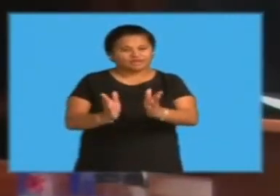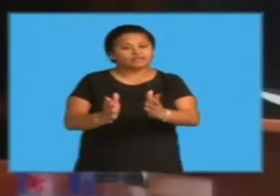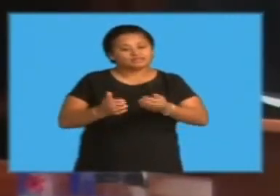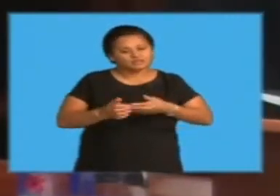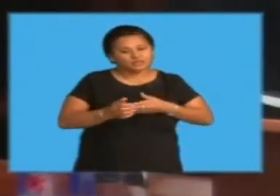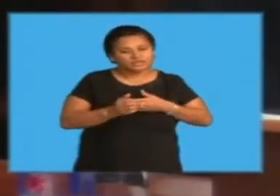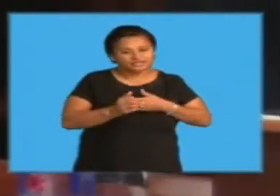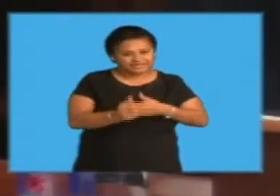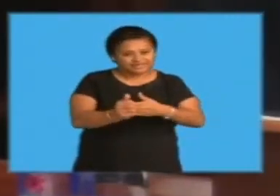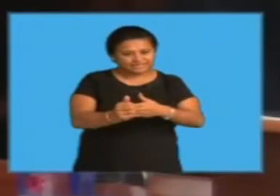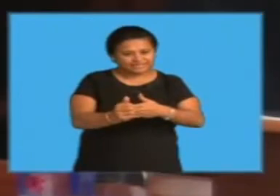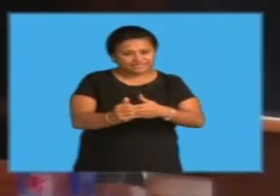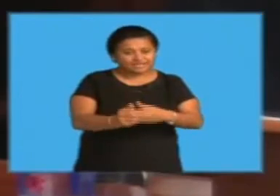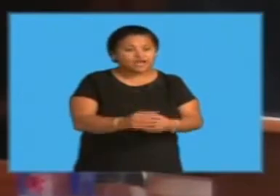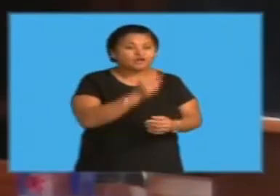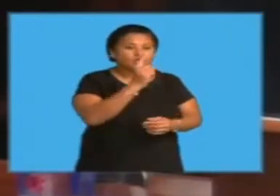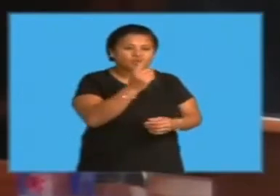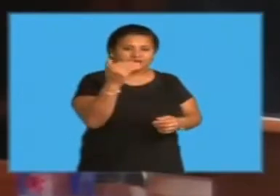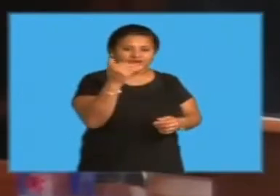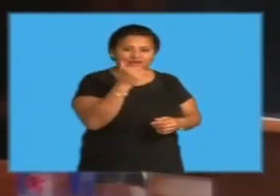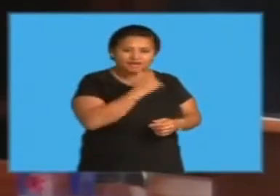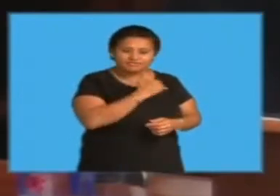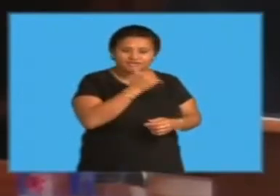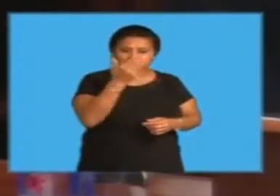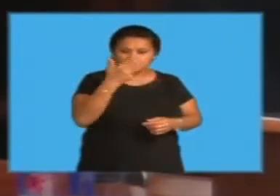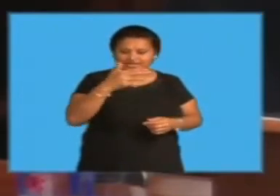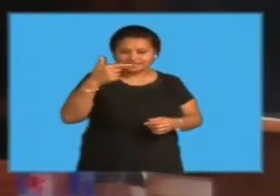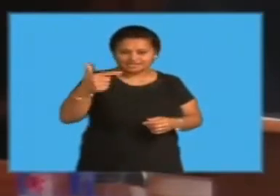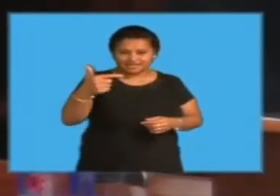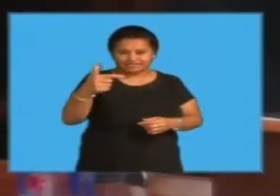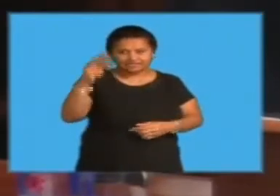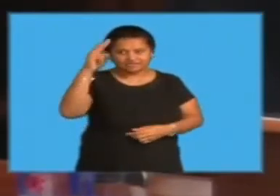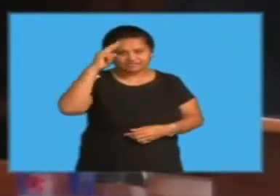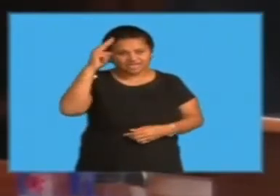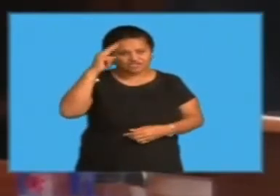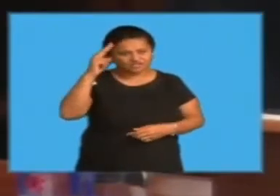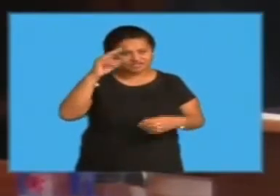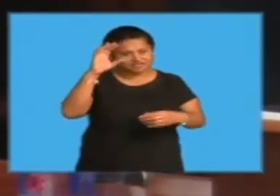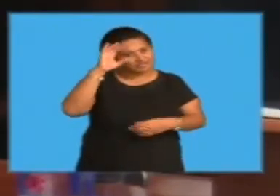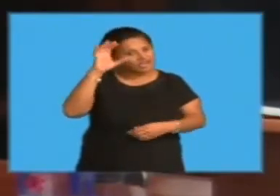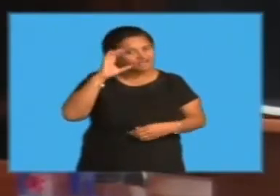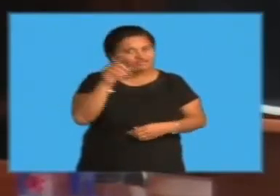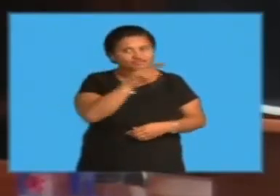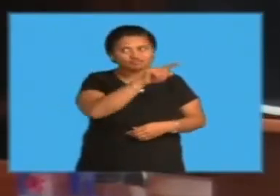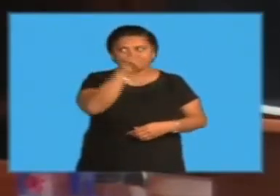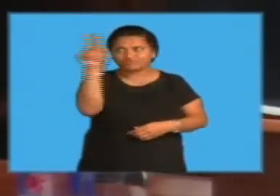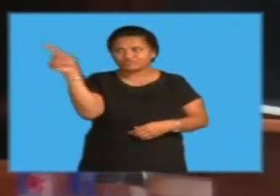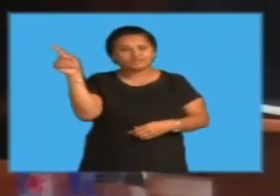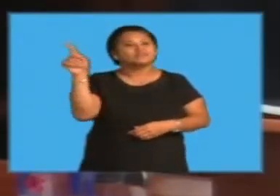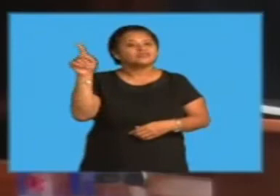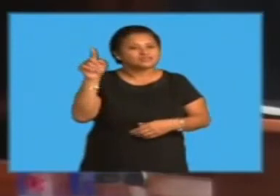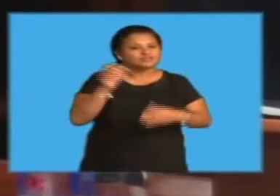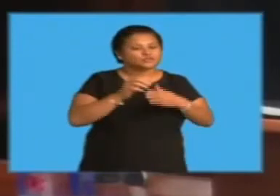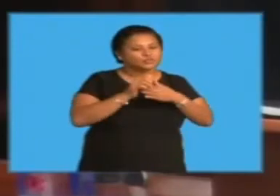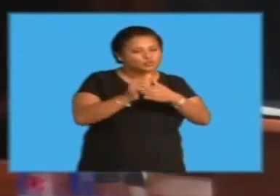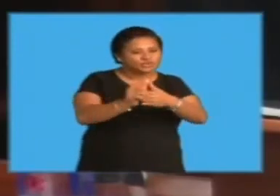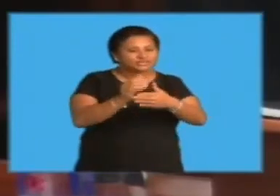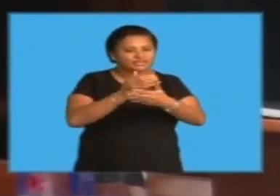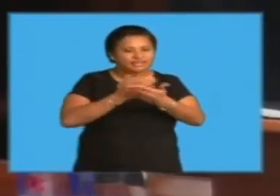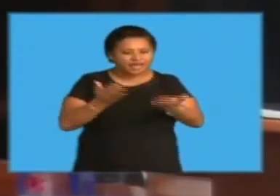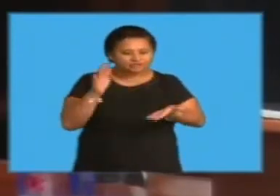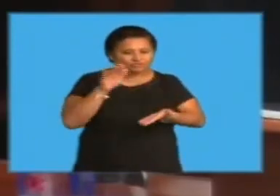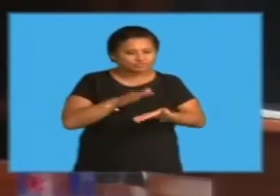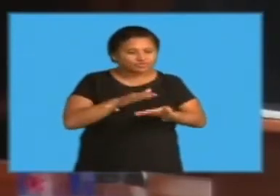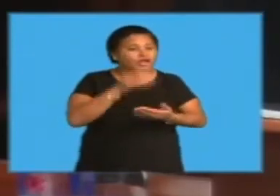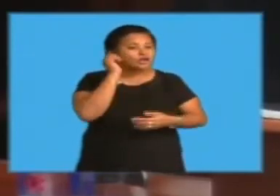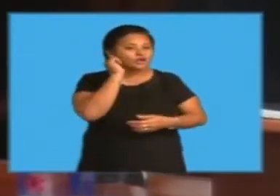lead 197 nations to a consensus that will substantially reduce global warming. Fiji did not come to this leadership